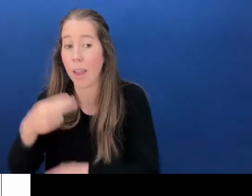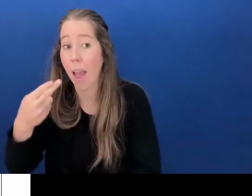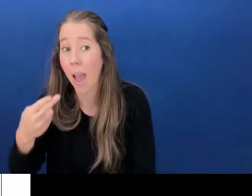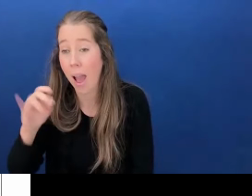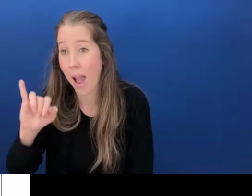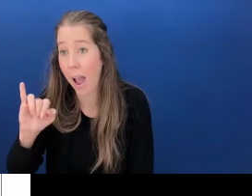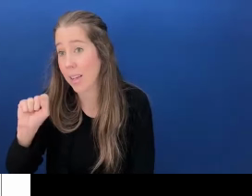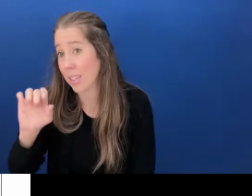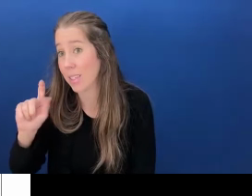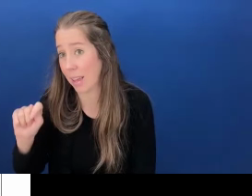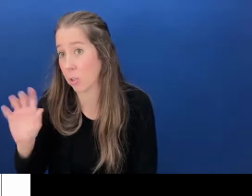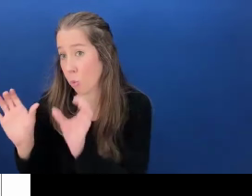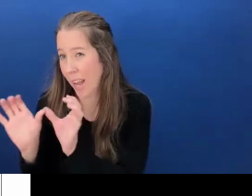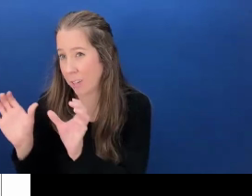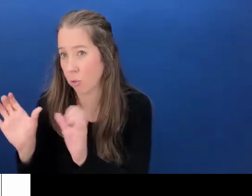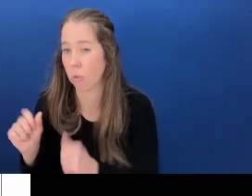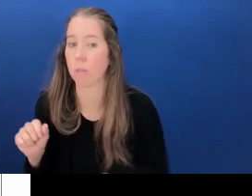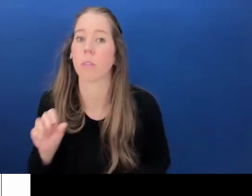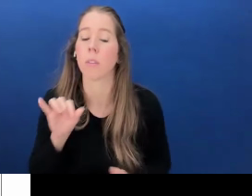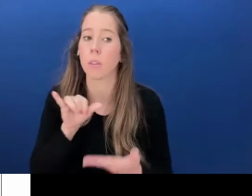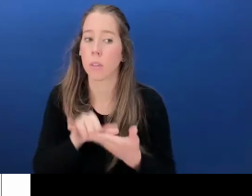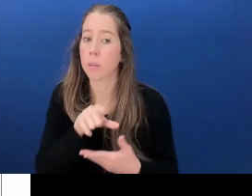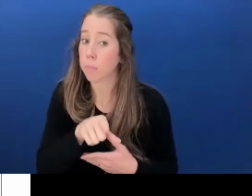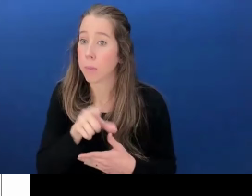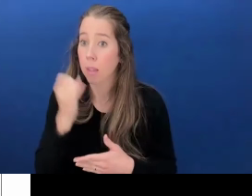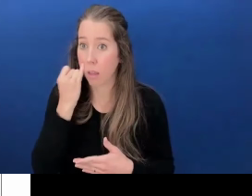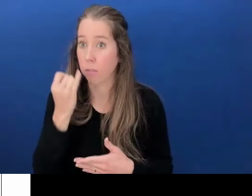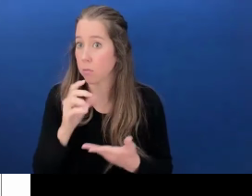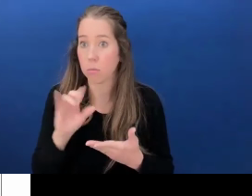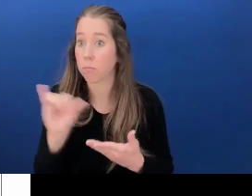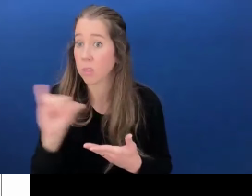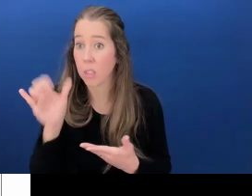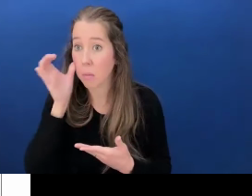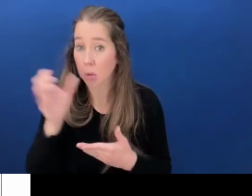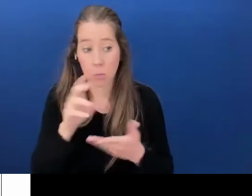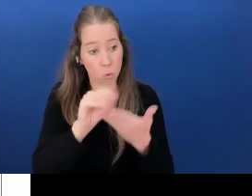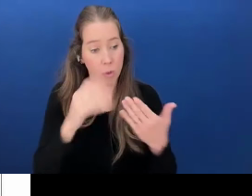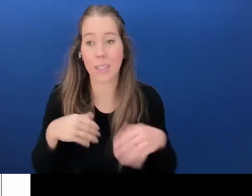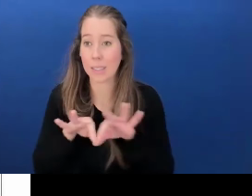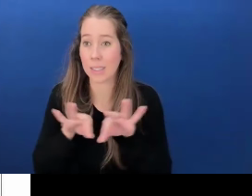So this credential serves just as if the student had a diploma. So once they earn it, they have their high school